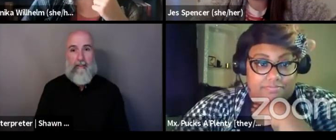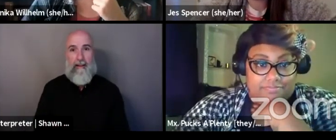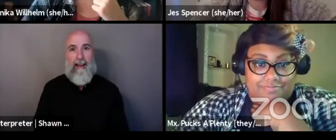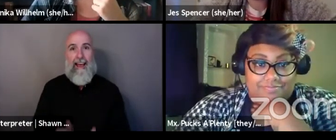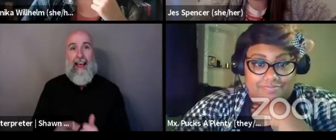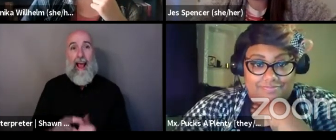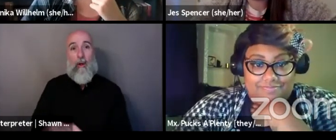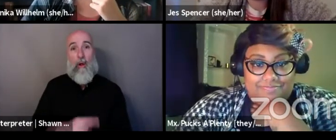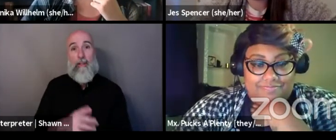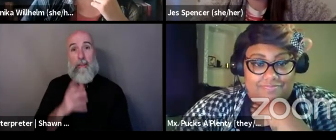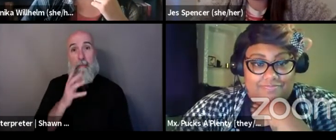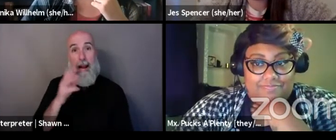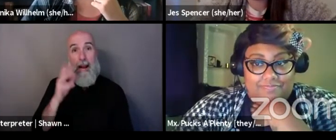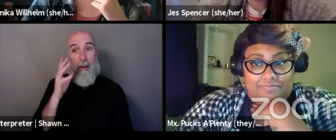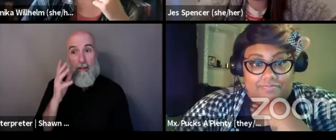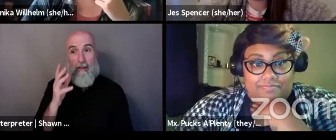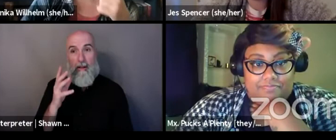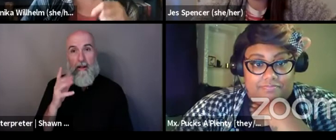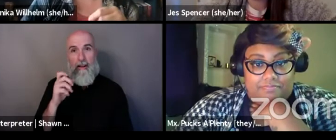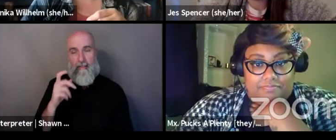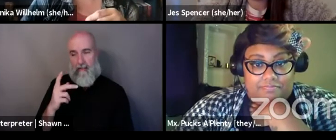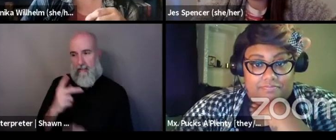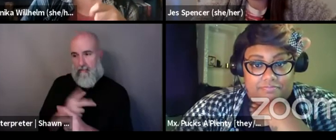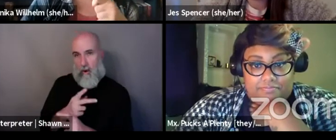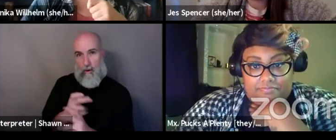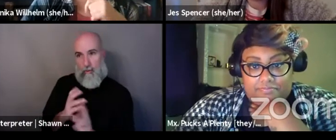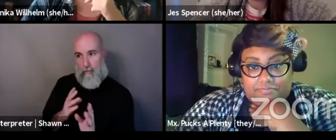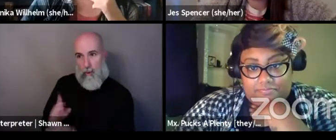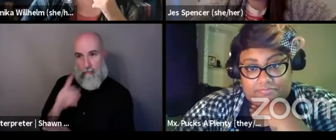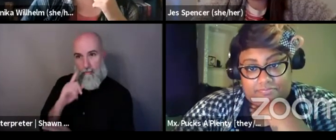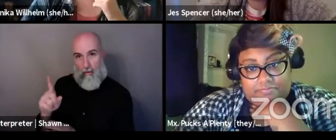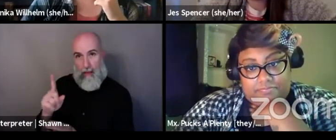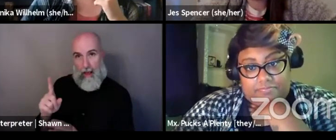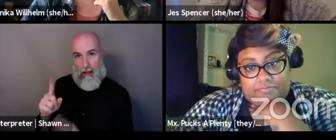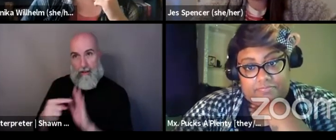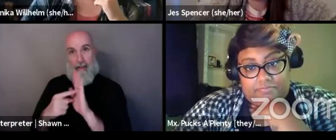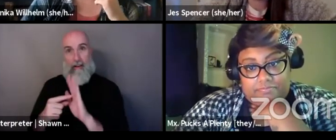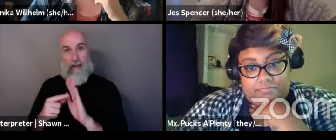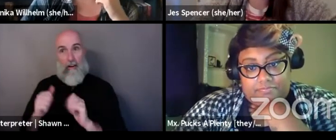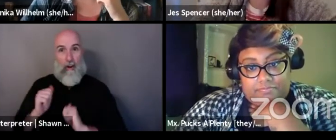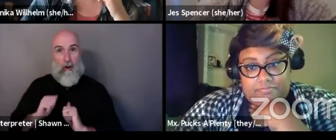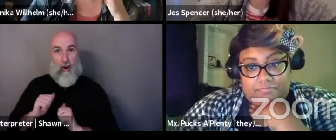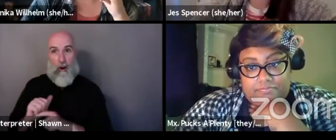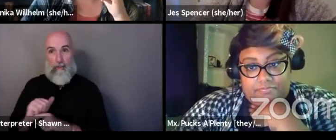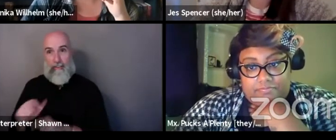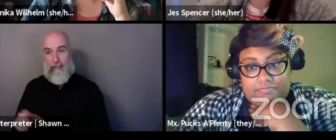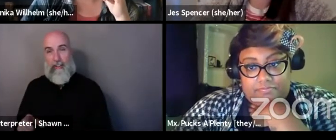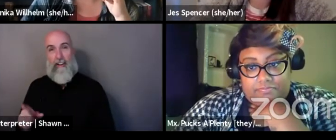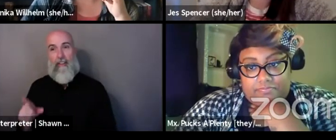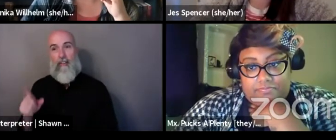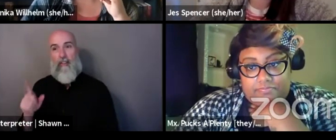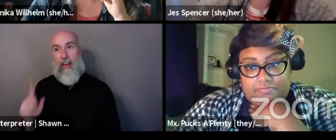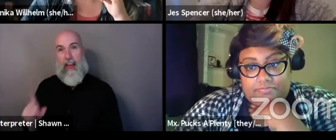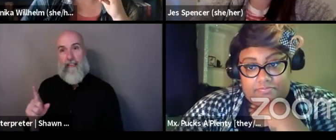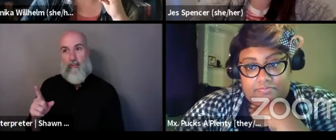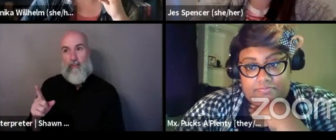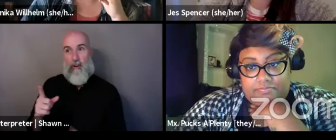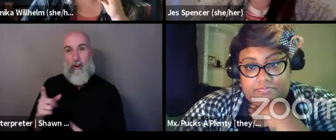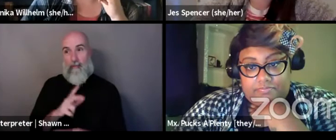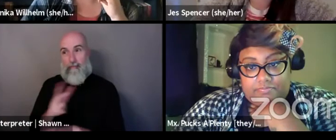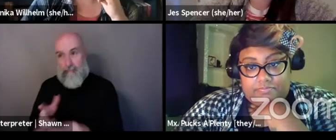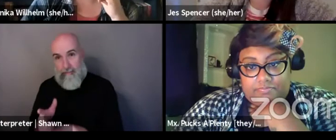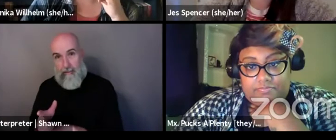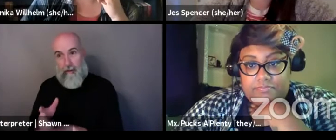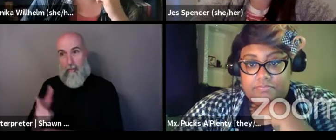parent need to, like, they have to figure out a way to prep for their audition. They have to get all their stuff in the car. They have to drive away, park, go